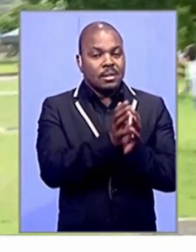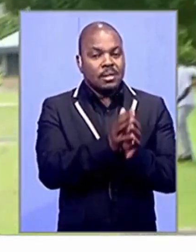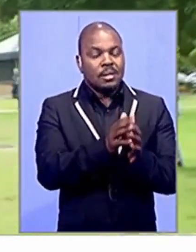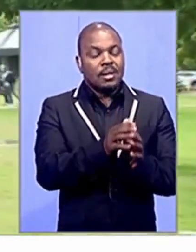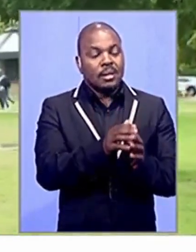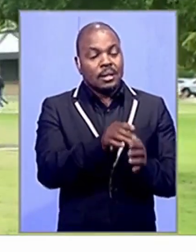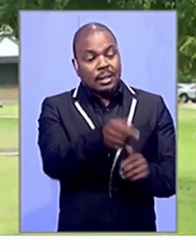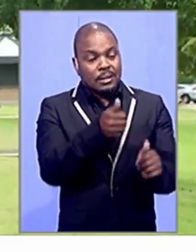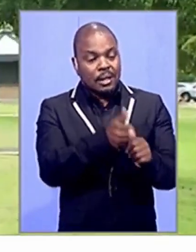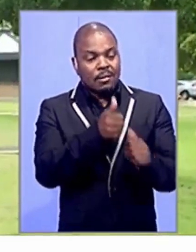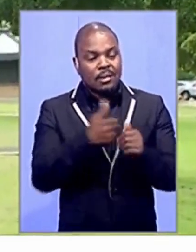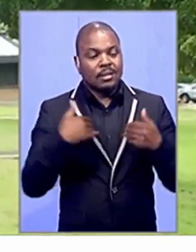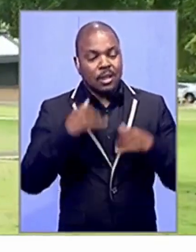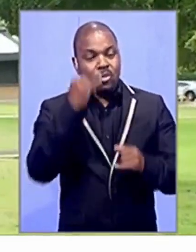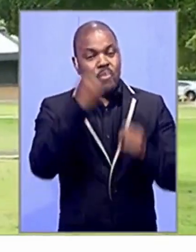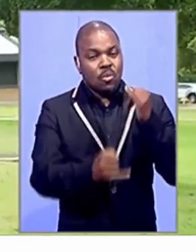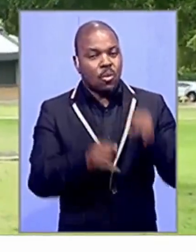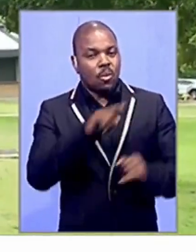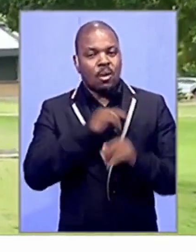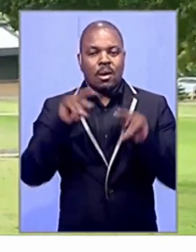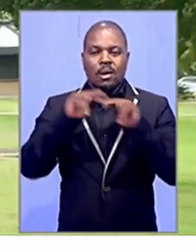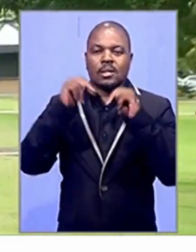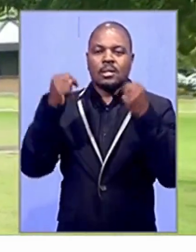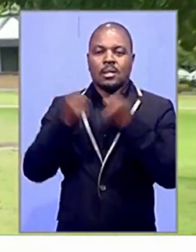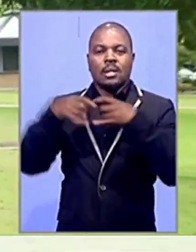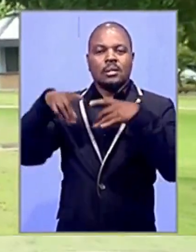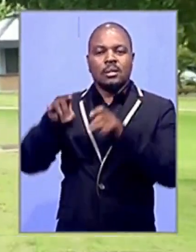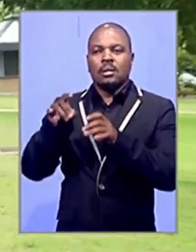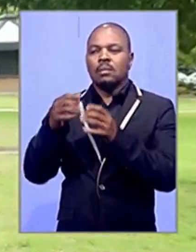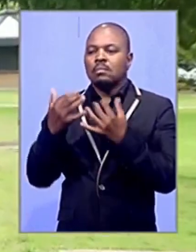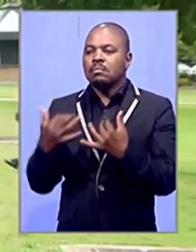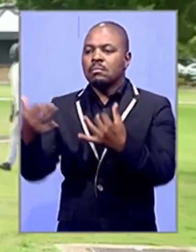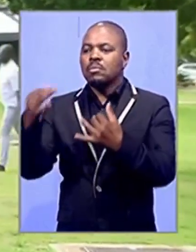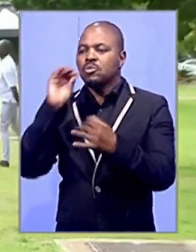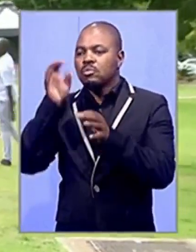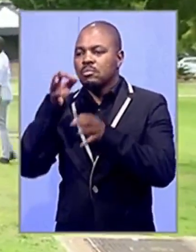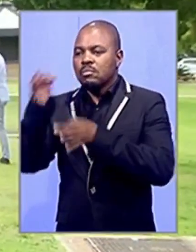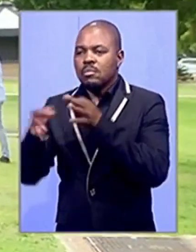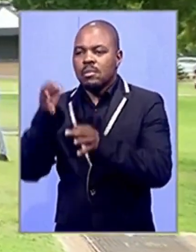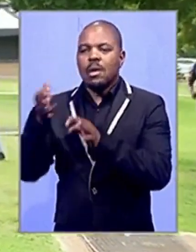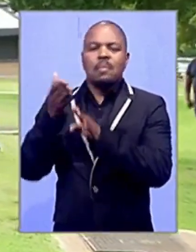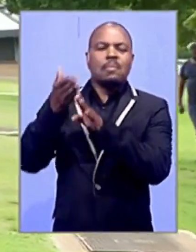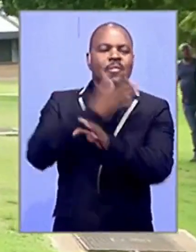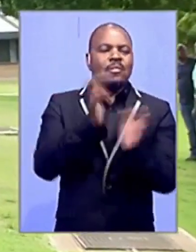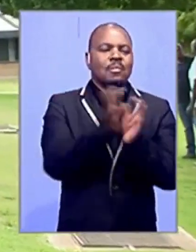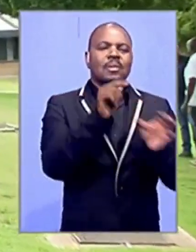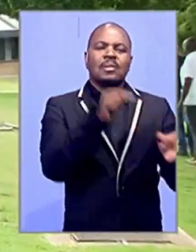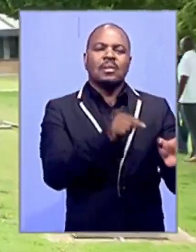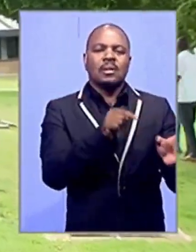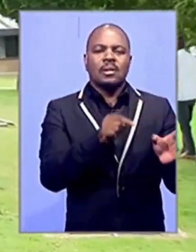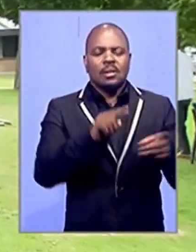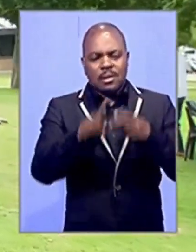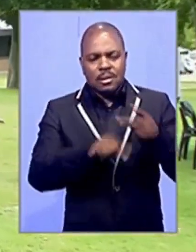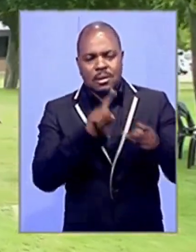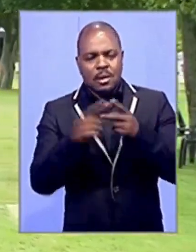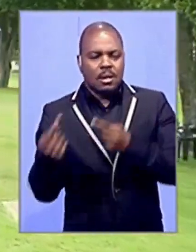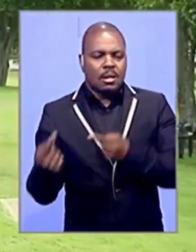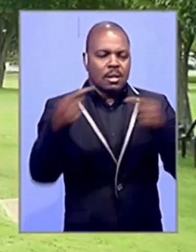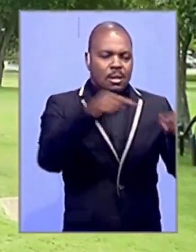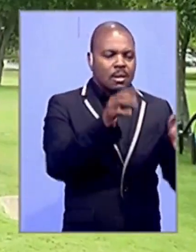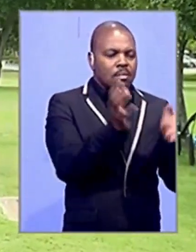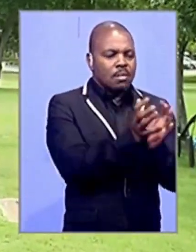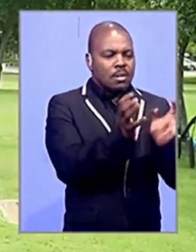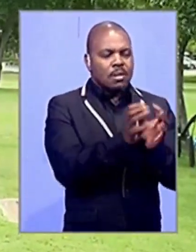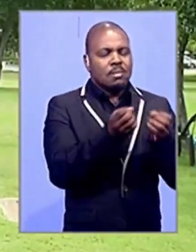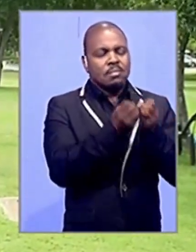footing. We had a national chairperson speaking to you guys, preempting the outcome of the meeting, and then we got to the meeting, and